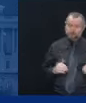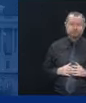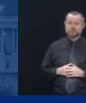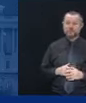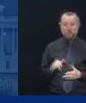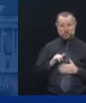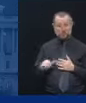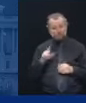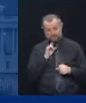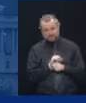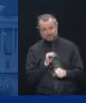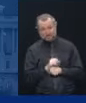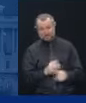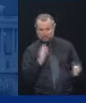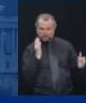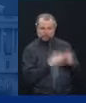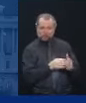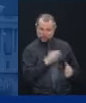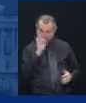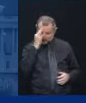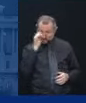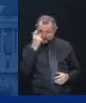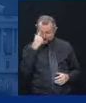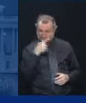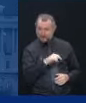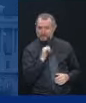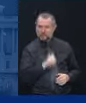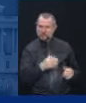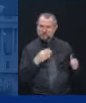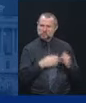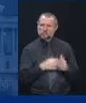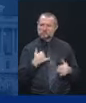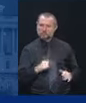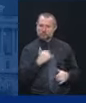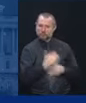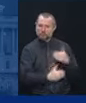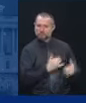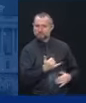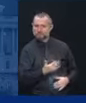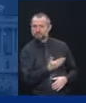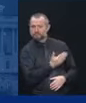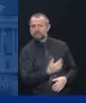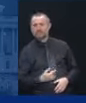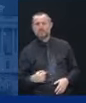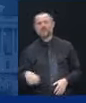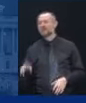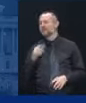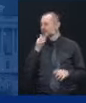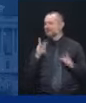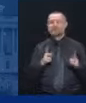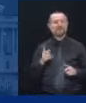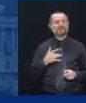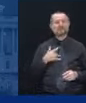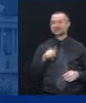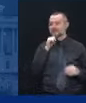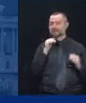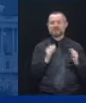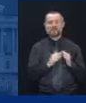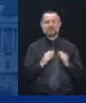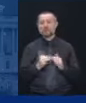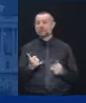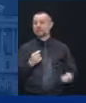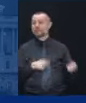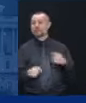federal government. The litigation is still open. Everyone said it was unfair. Okay, now you're in charge.